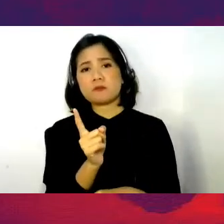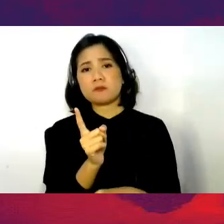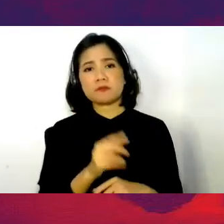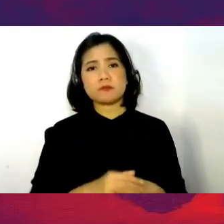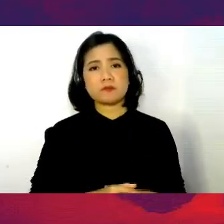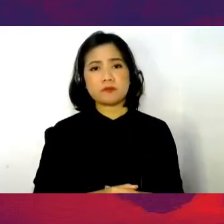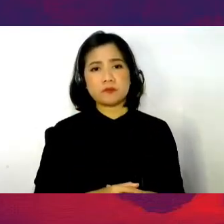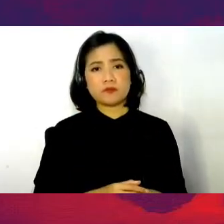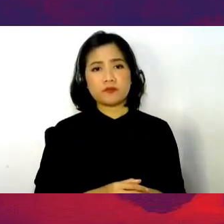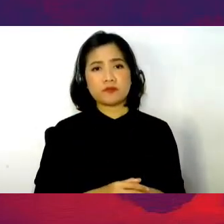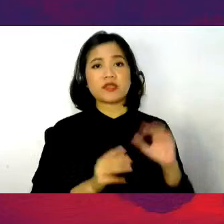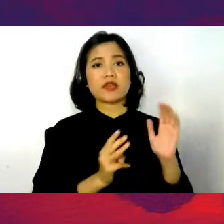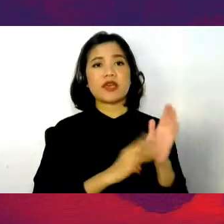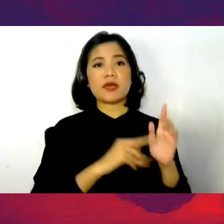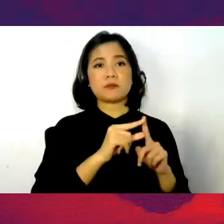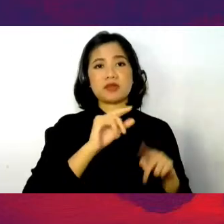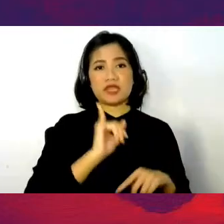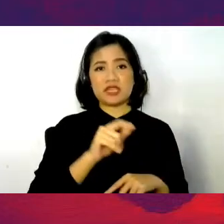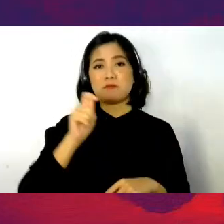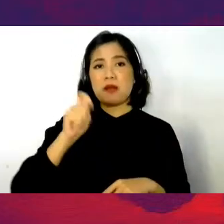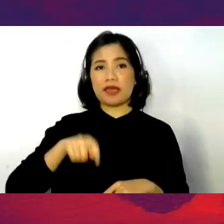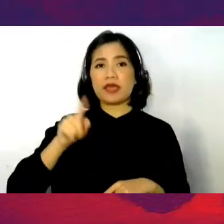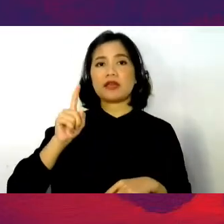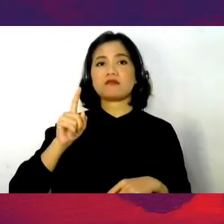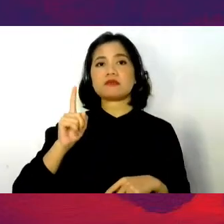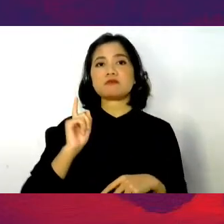up all the entries and divide by the number of entries.